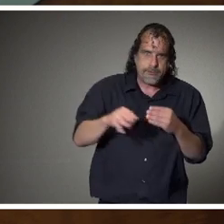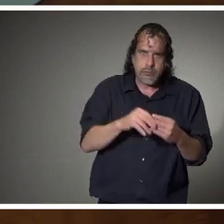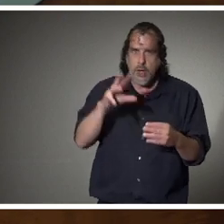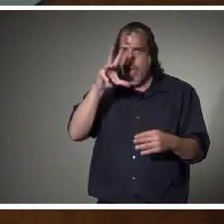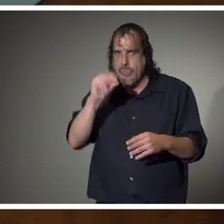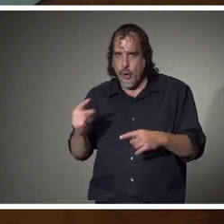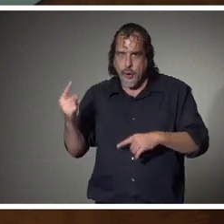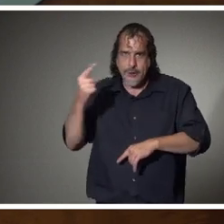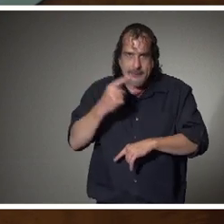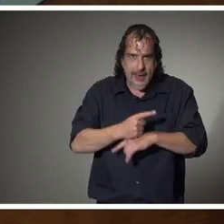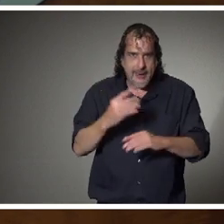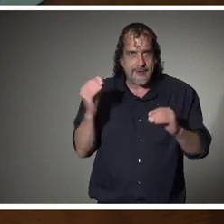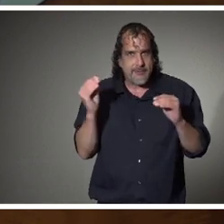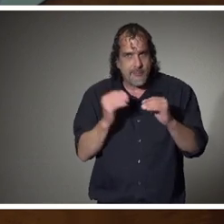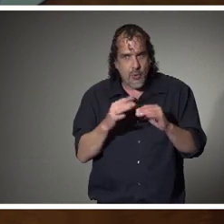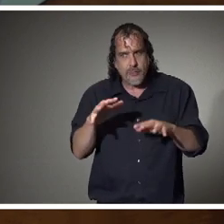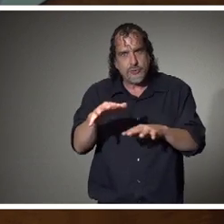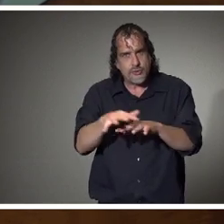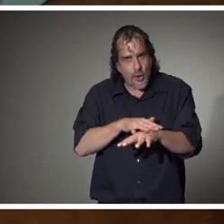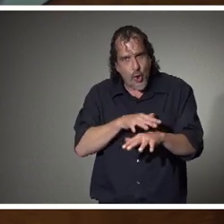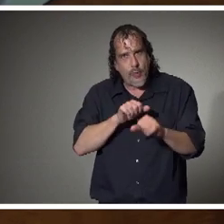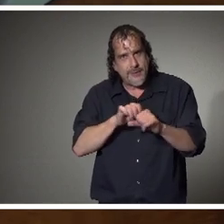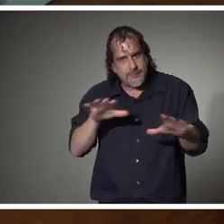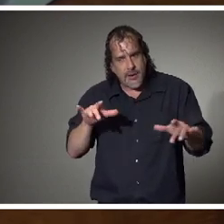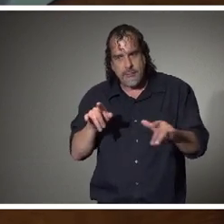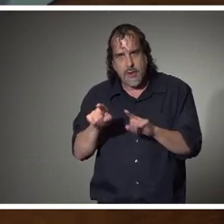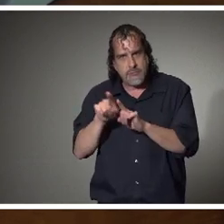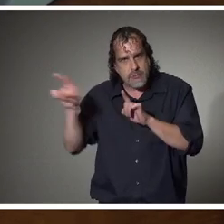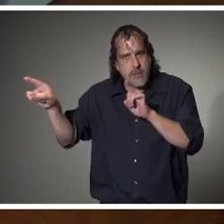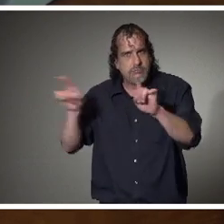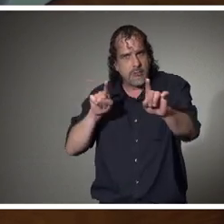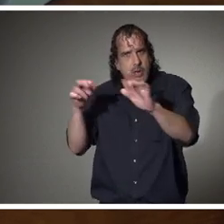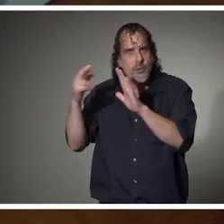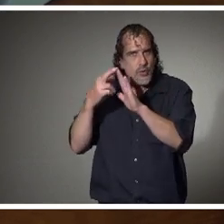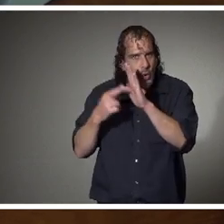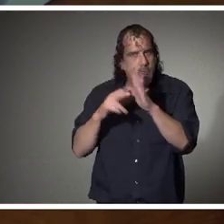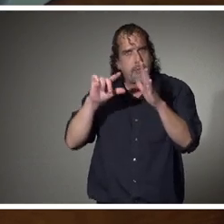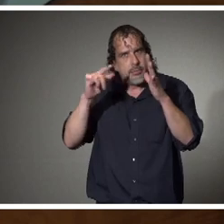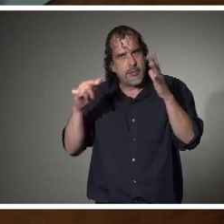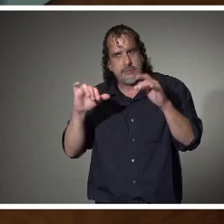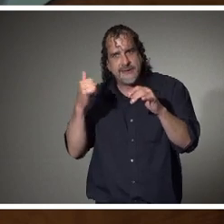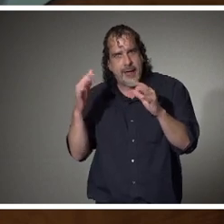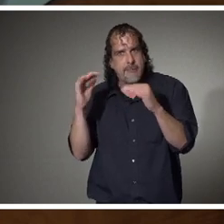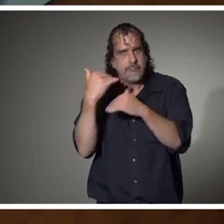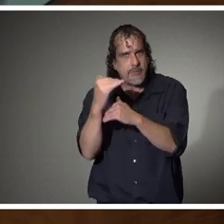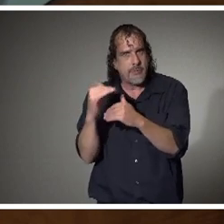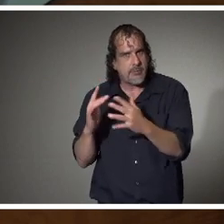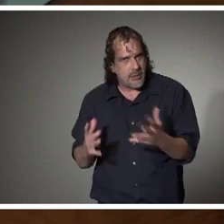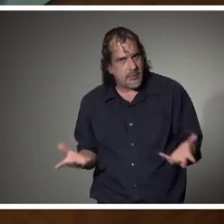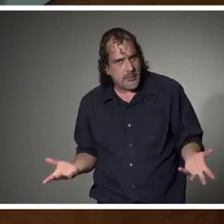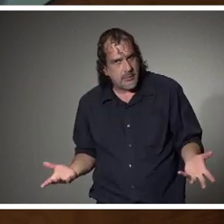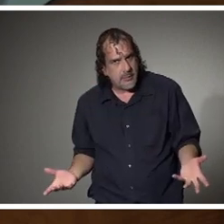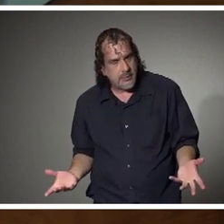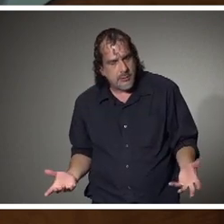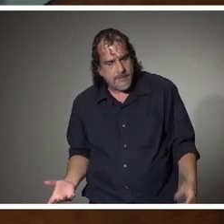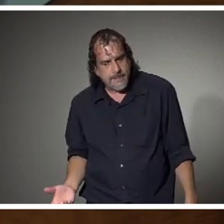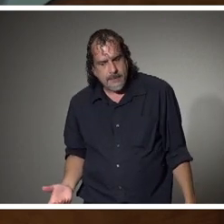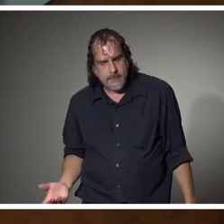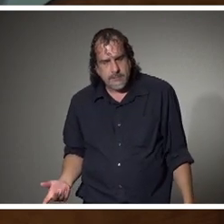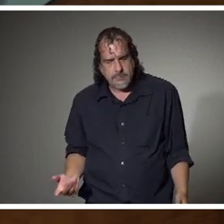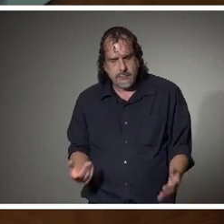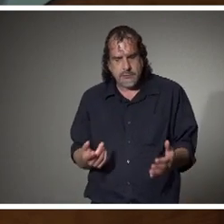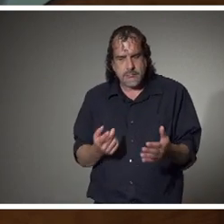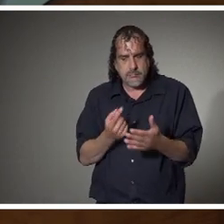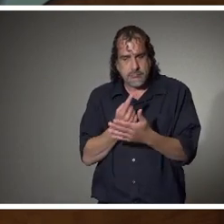to slow the spread of the virus, which included the social distancing guidelines and other measures that they put in place. A week or so